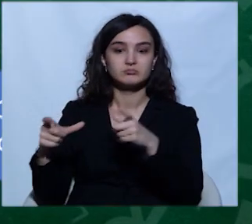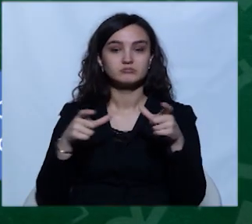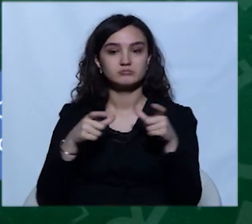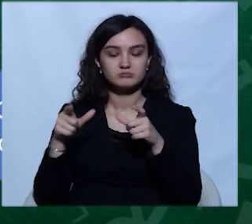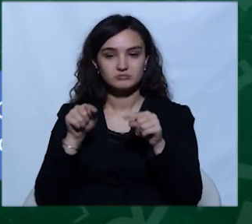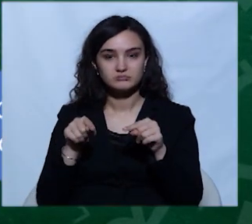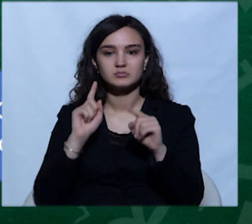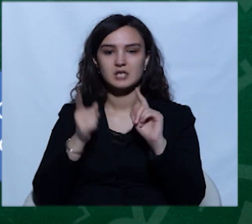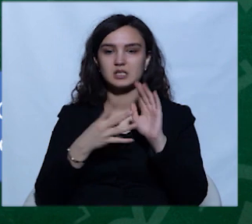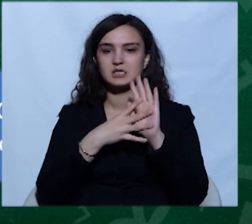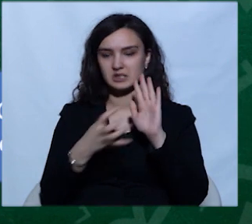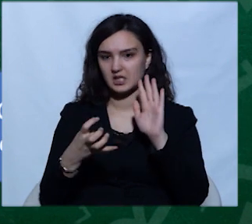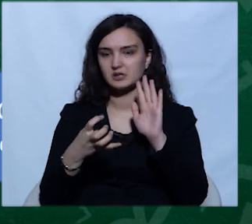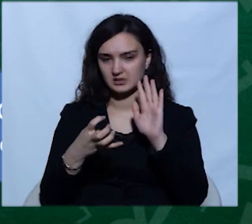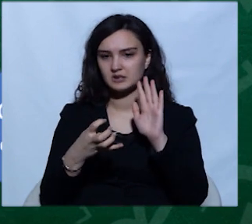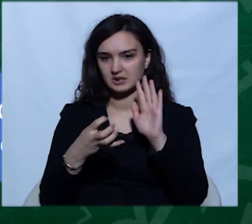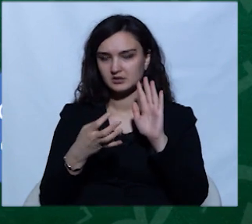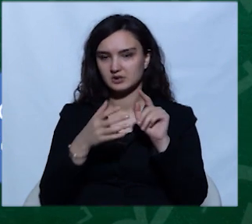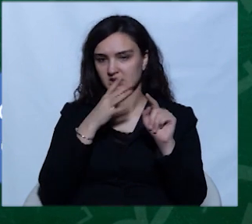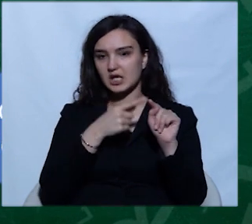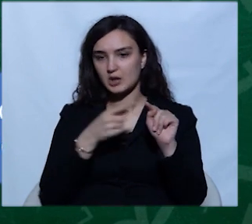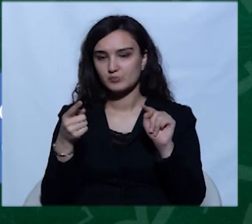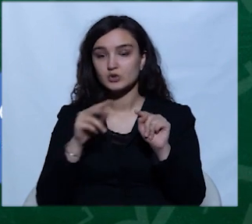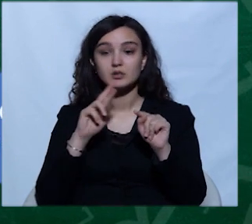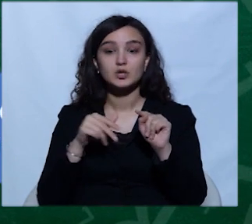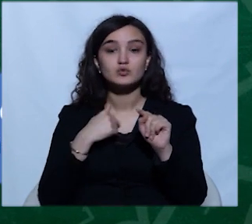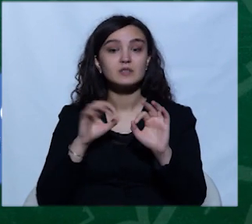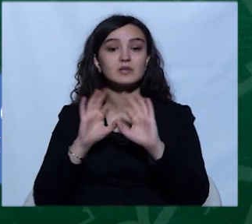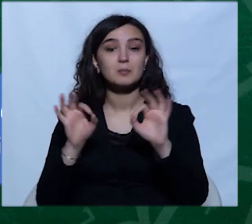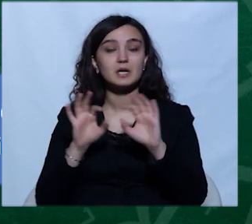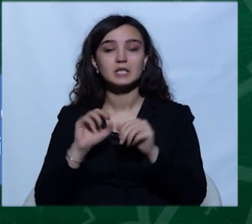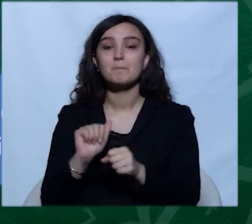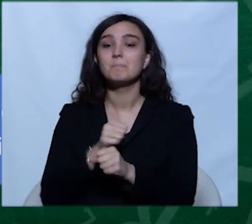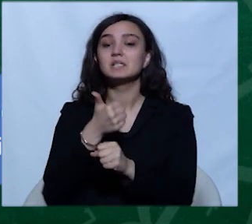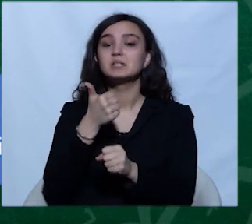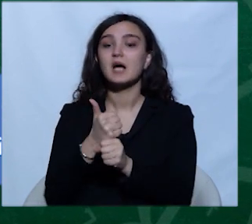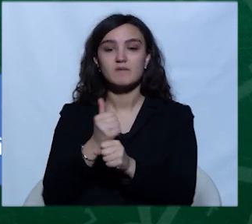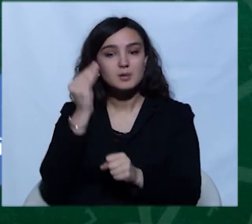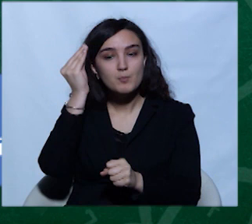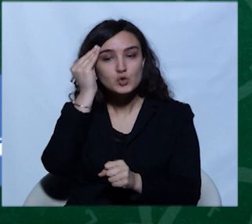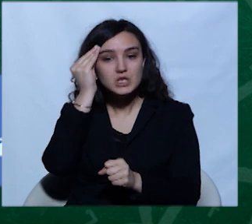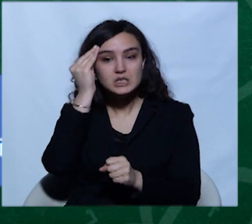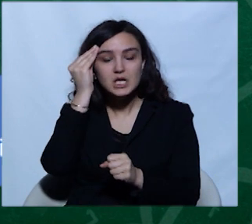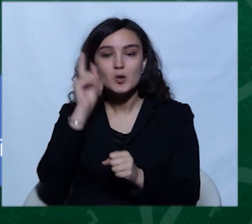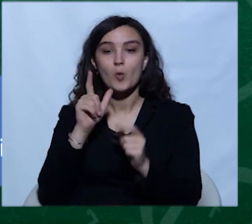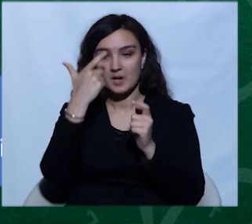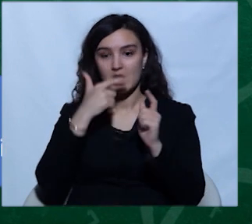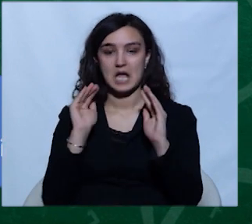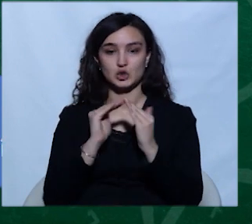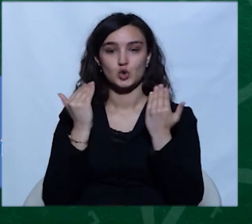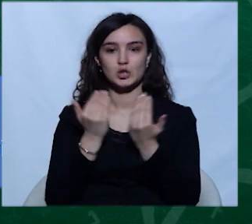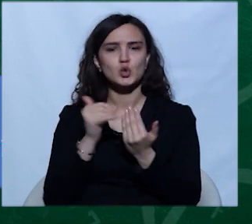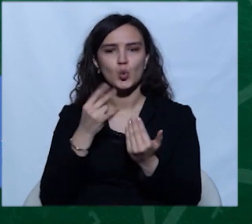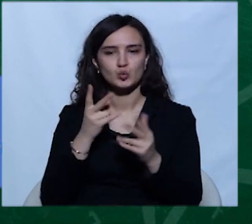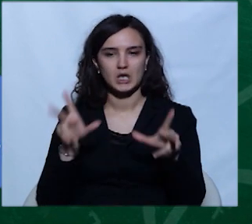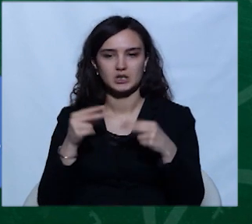in the 18th century. And finally, we talked about our main theme of isolation and how to deal